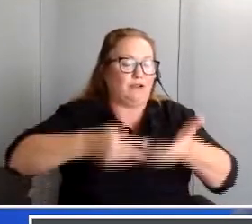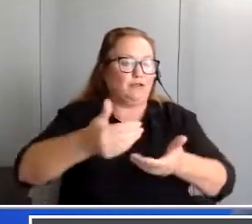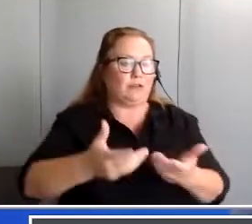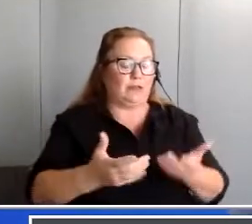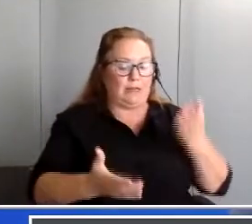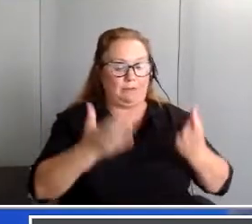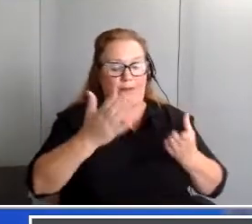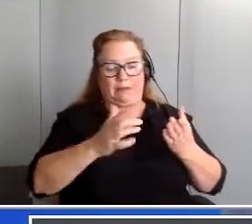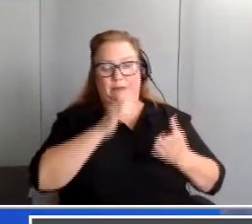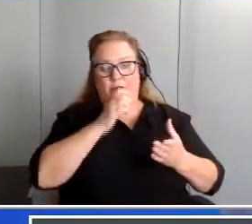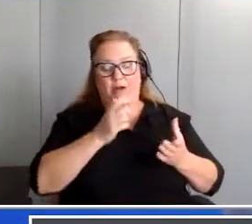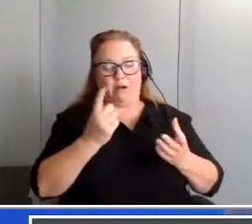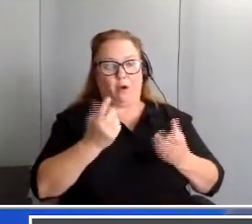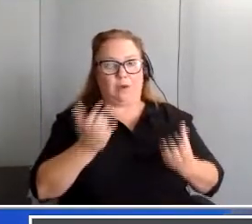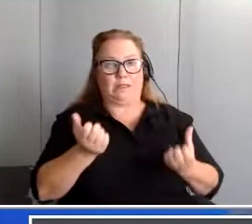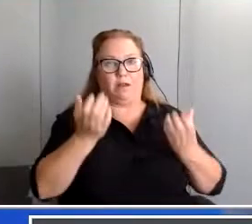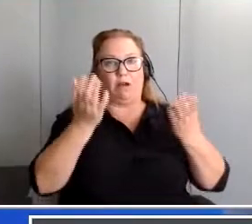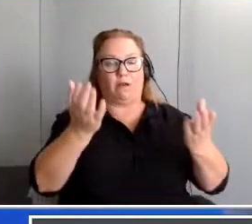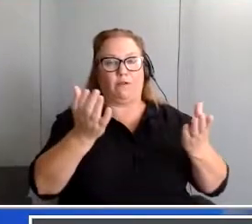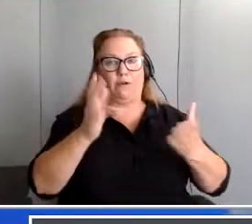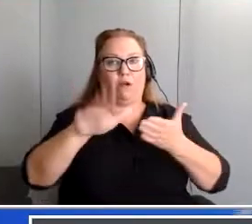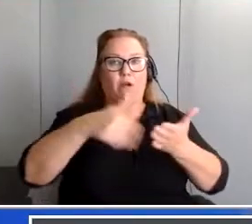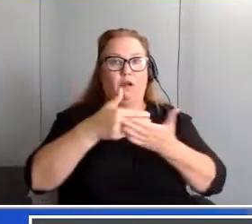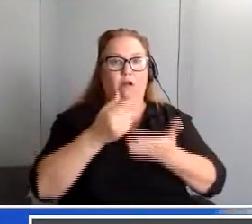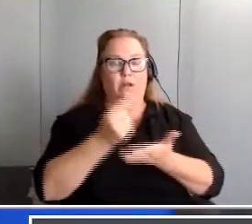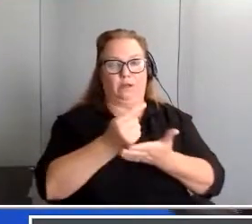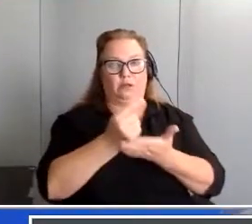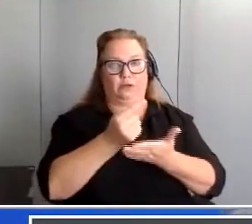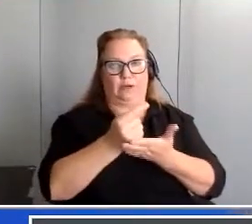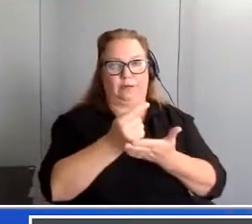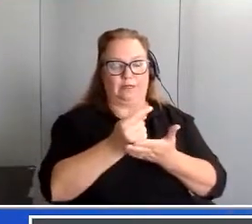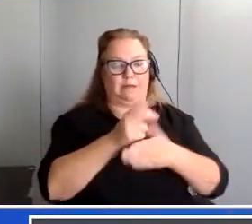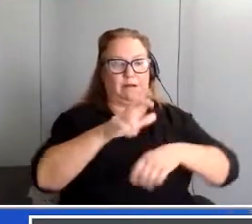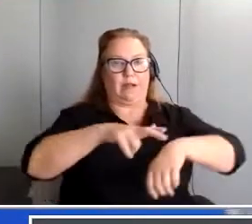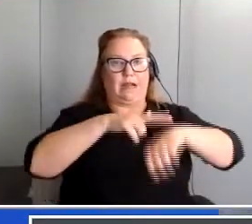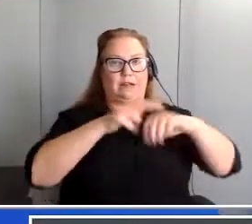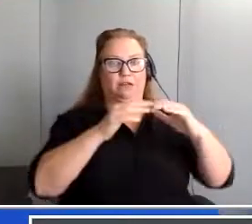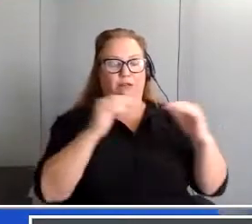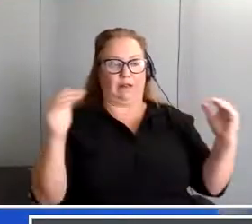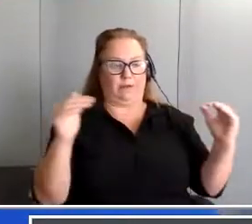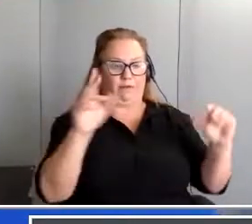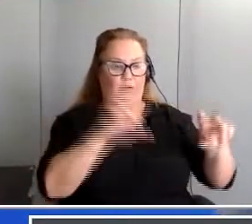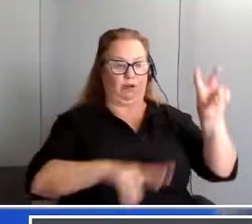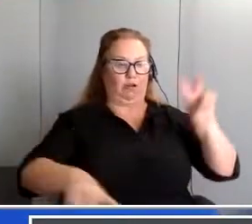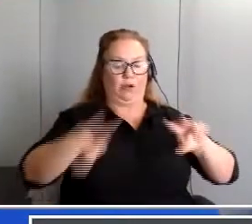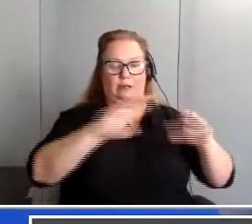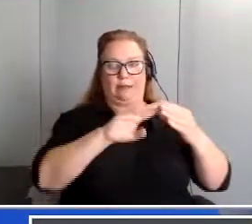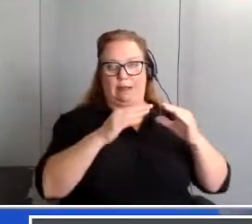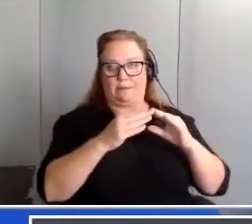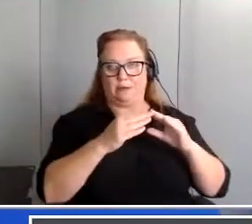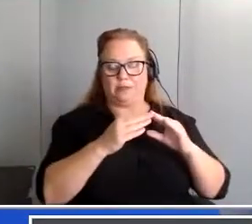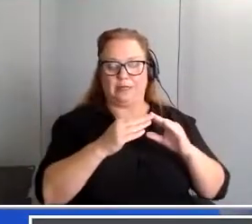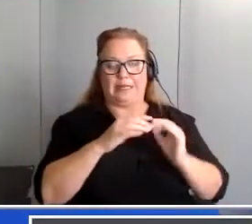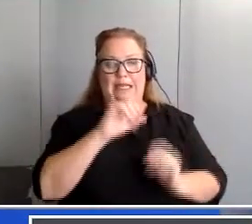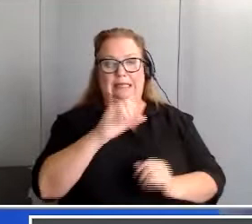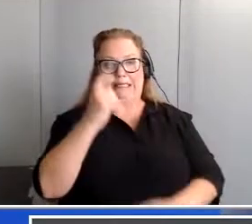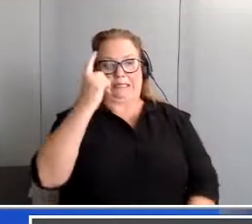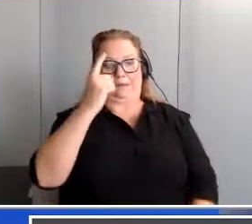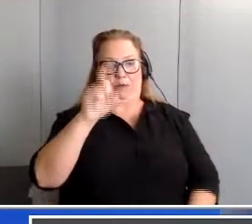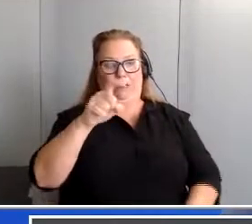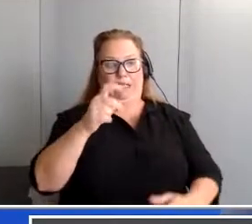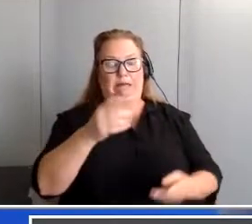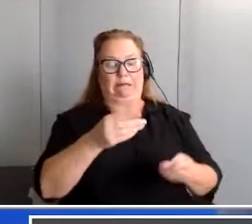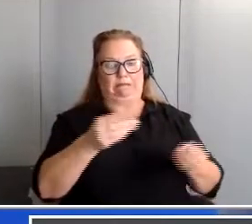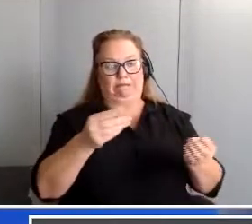always offered all the treatments on a national level, you know, if you kind of look at the numbers. That is something we need to work on. We are working